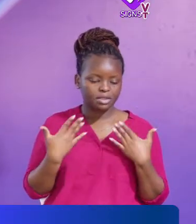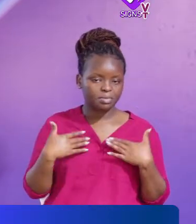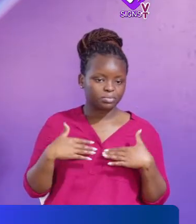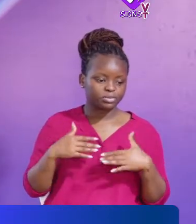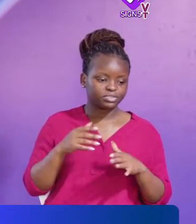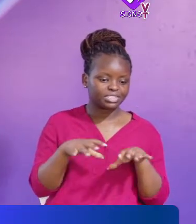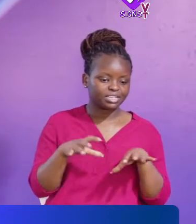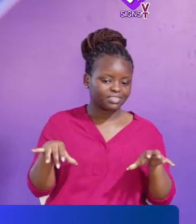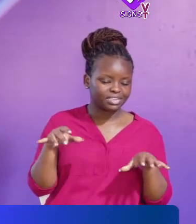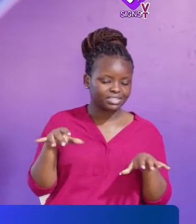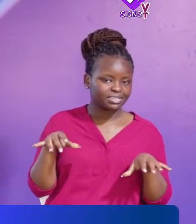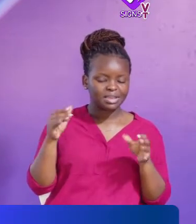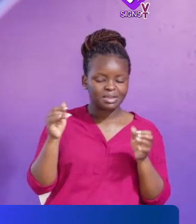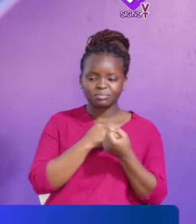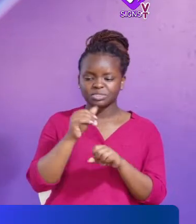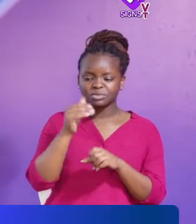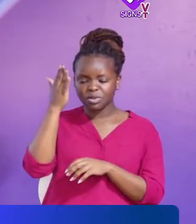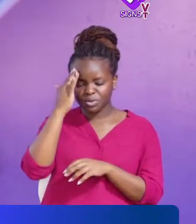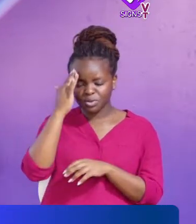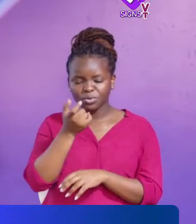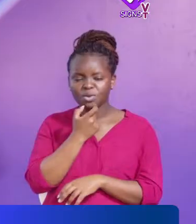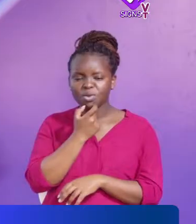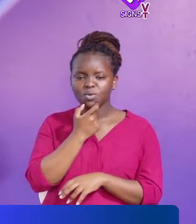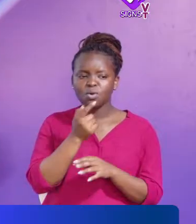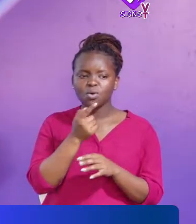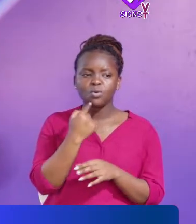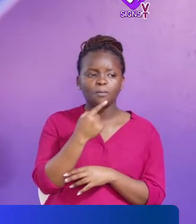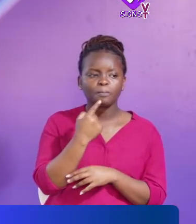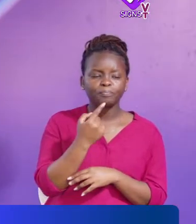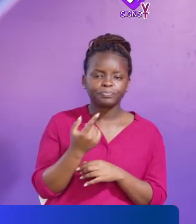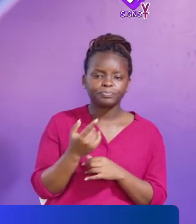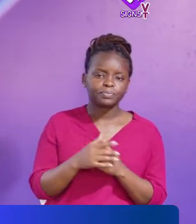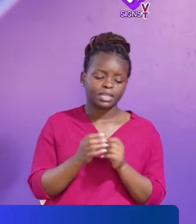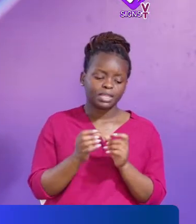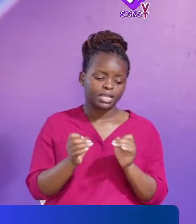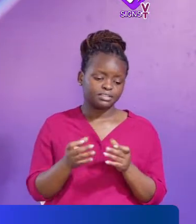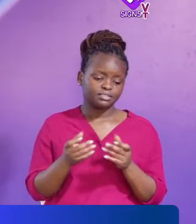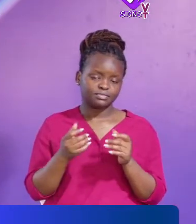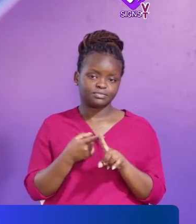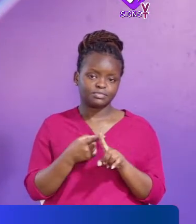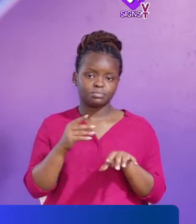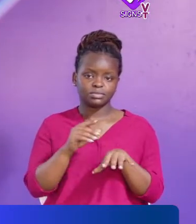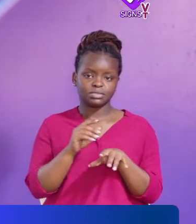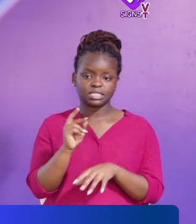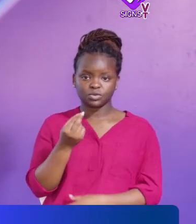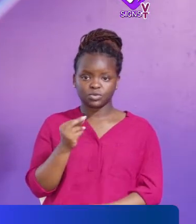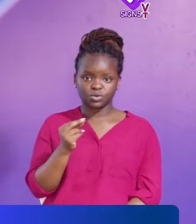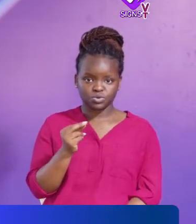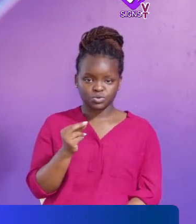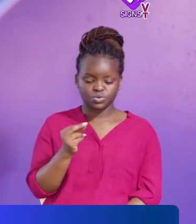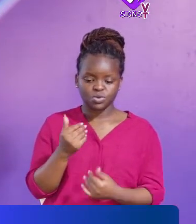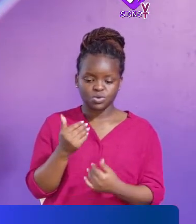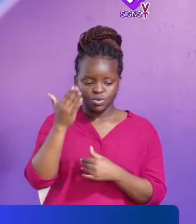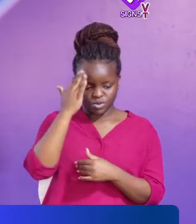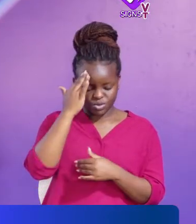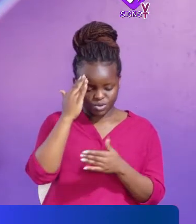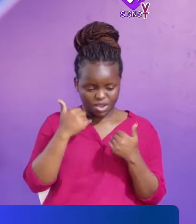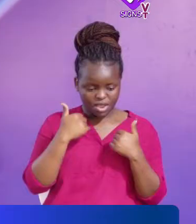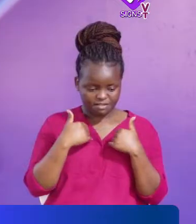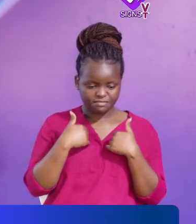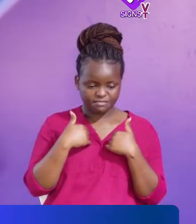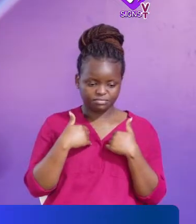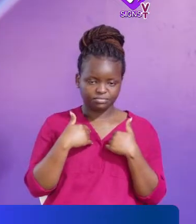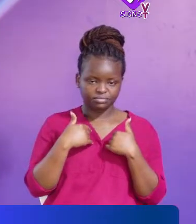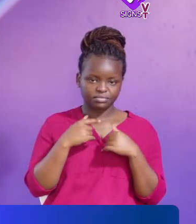we cannot know who is a Luo. In fact, I can tell you, if at all you come from Kikuyu, do you know that there's a time when the